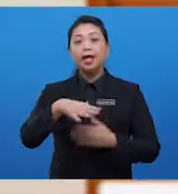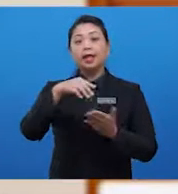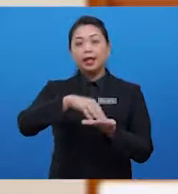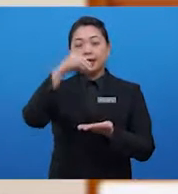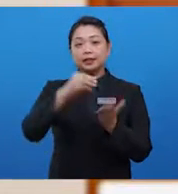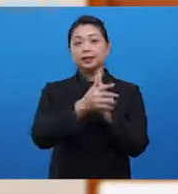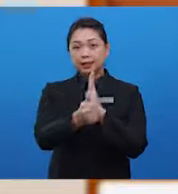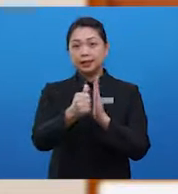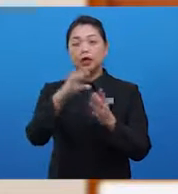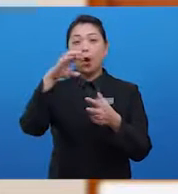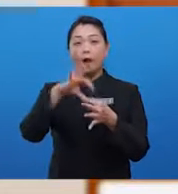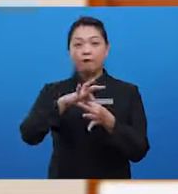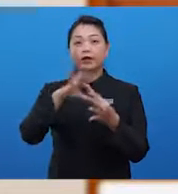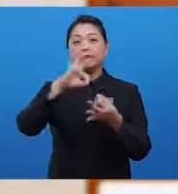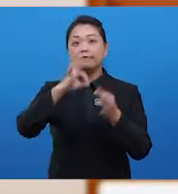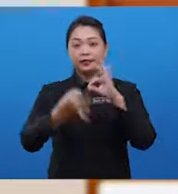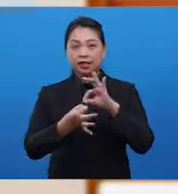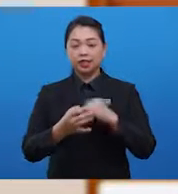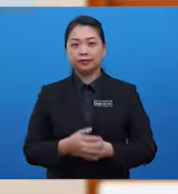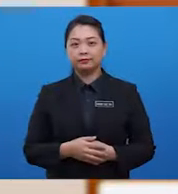of inferring.